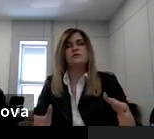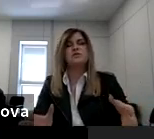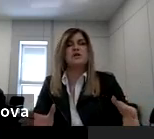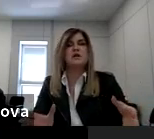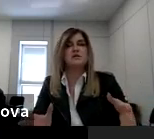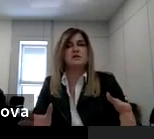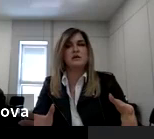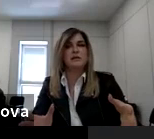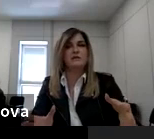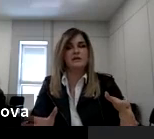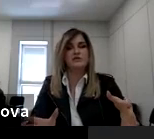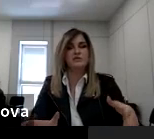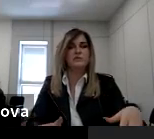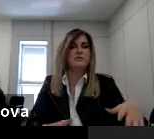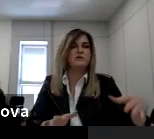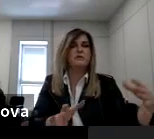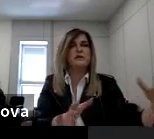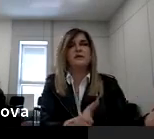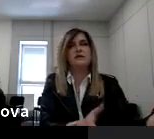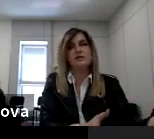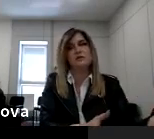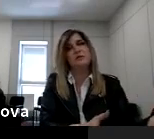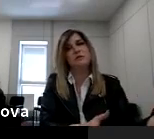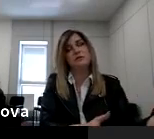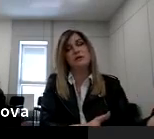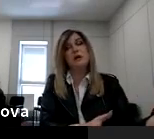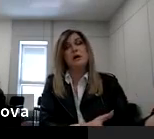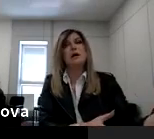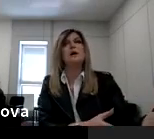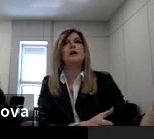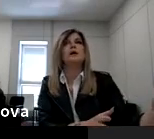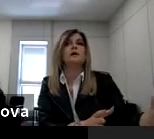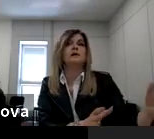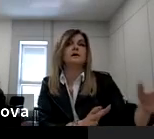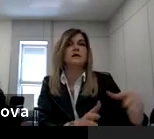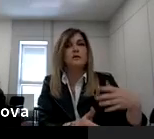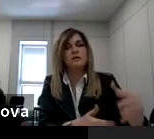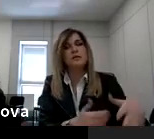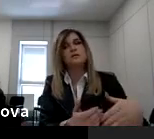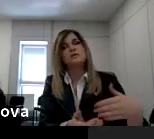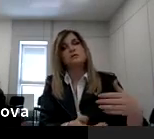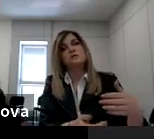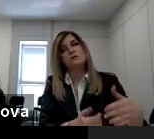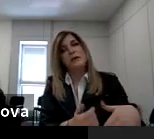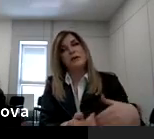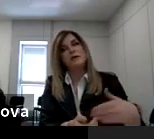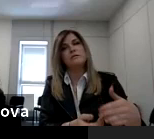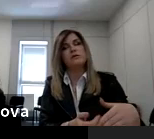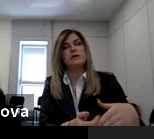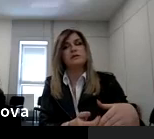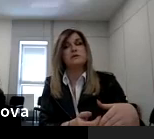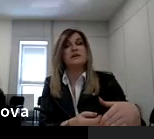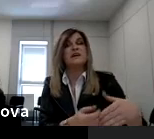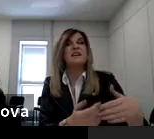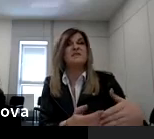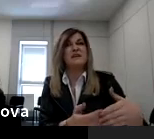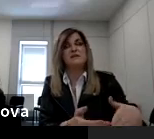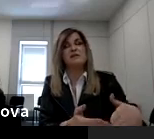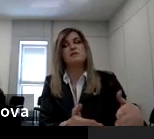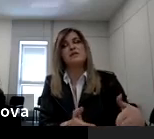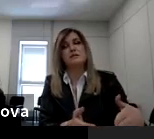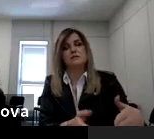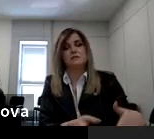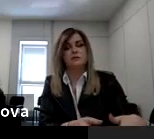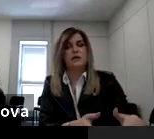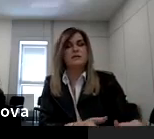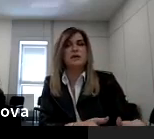we need to change at our manufacturer, or maybe to make an additional plot in order to make the product as fast